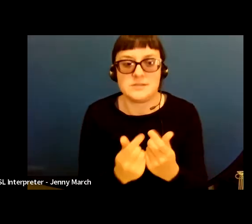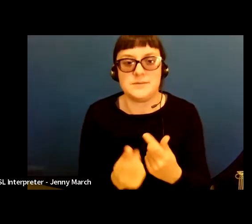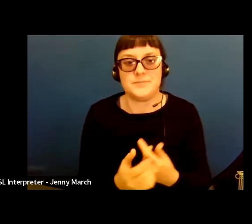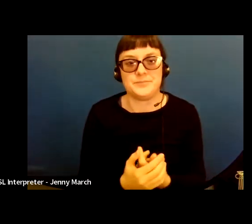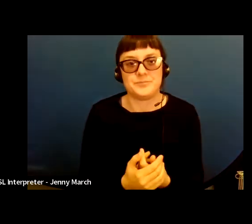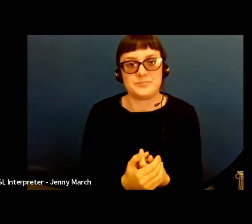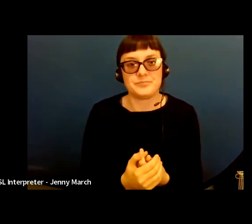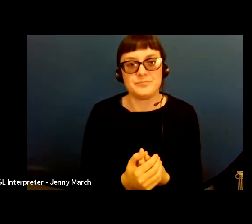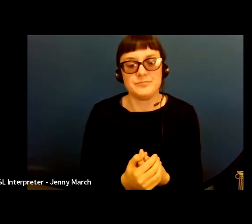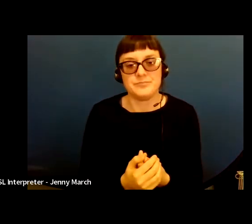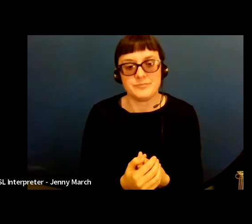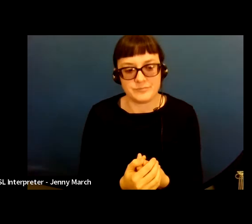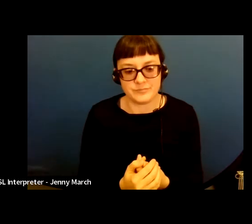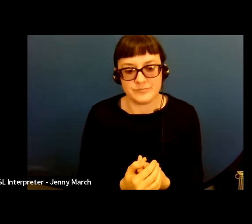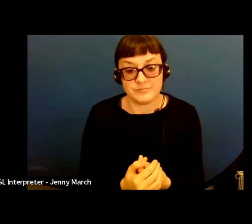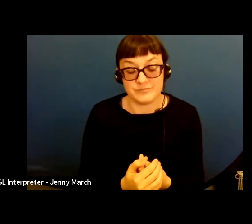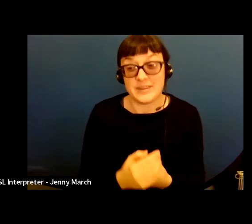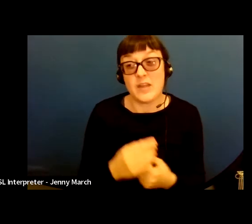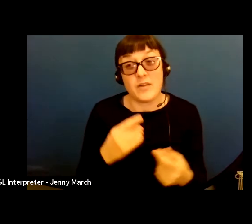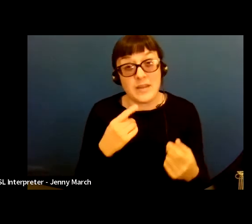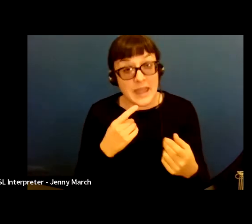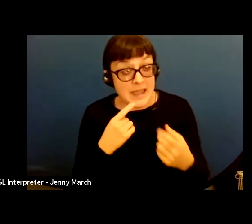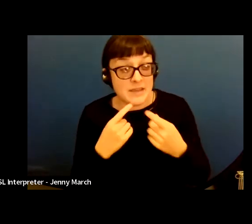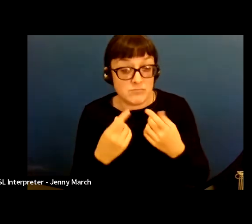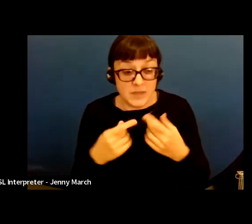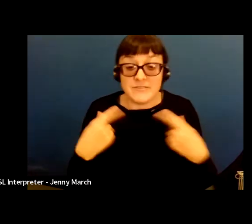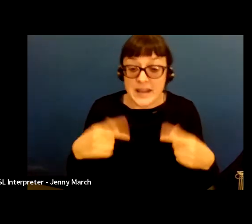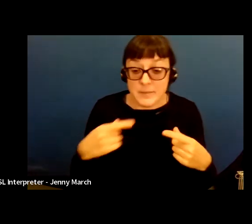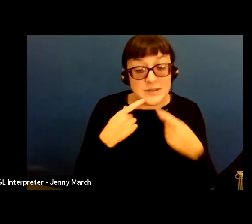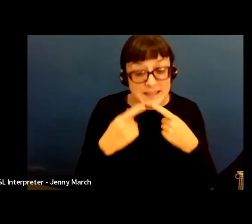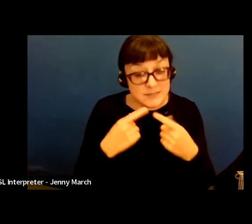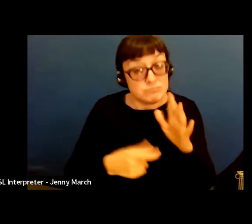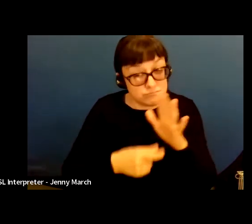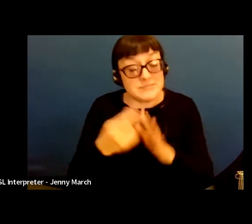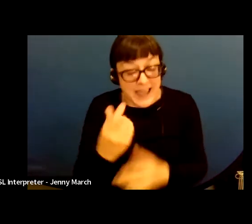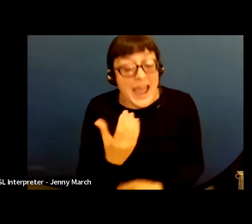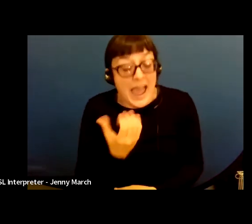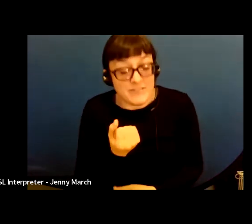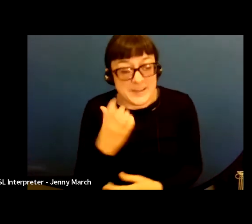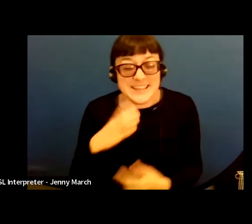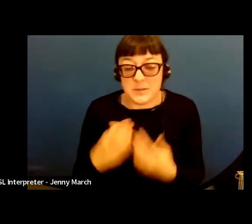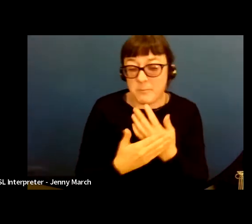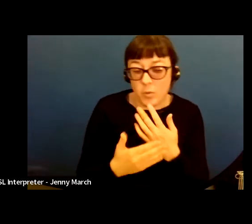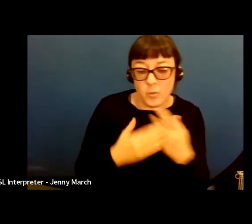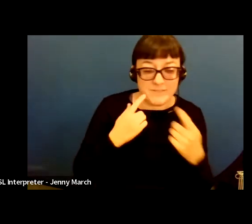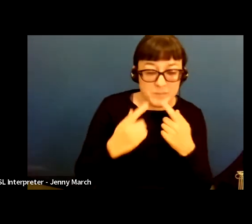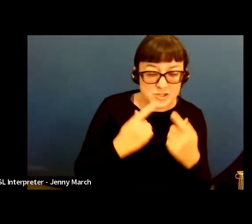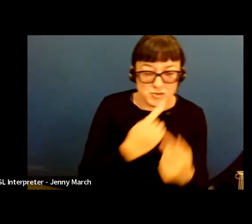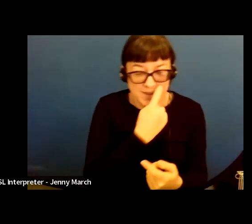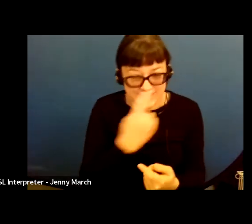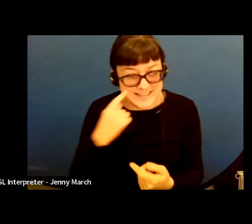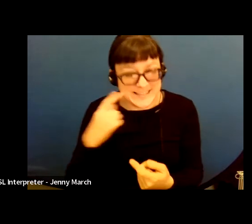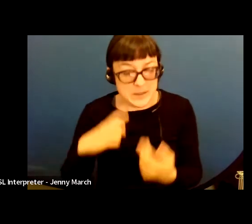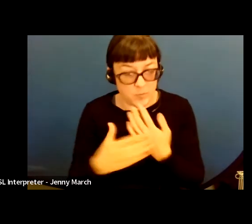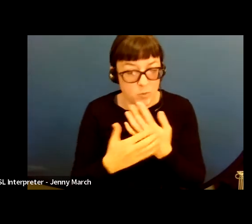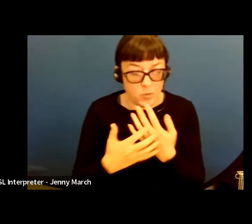Additionally, while the availability of data is improving, there's still a need for more information and evidence around the use and impact of EdTech